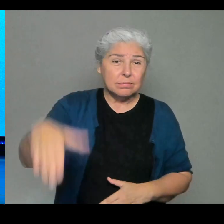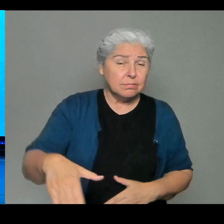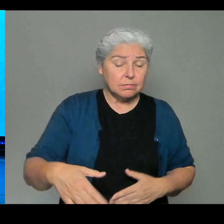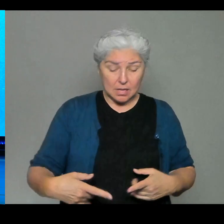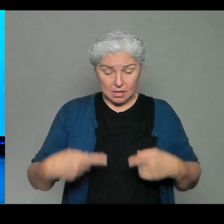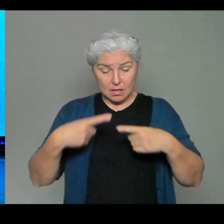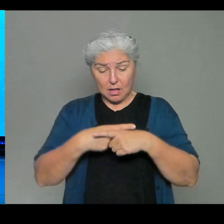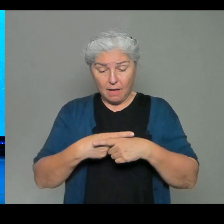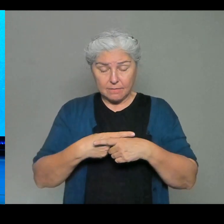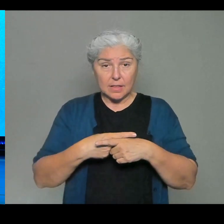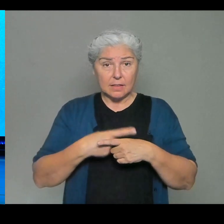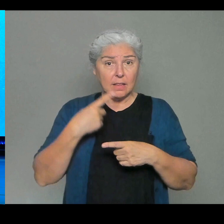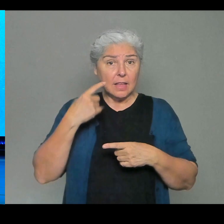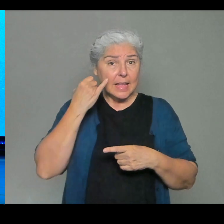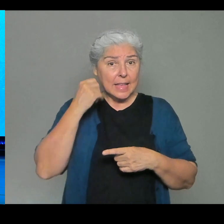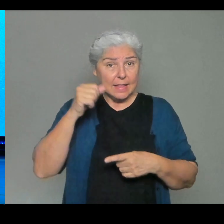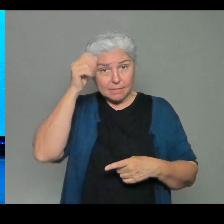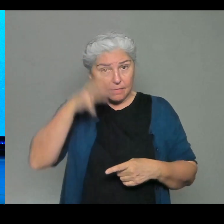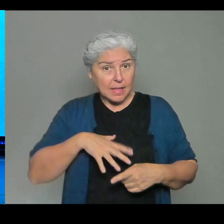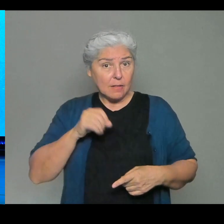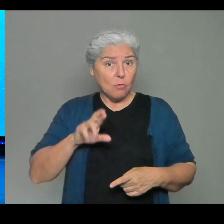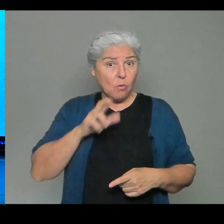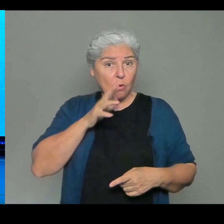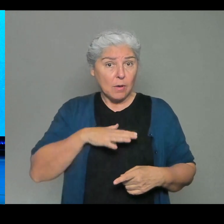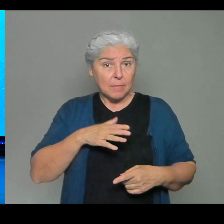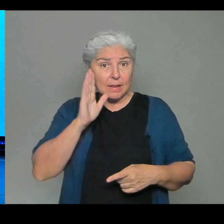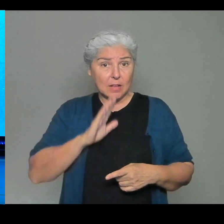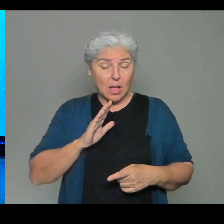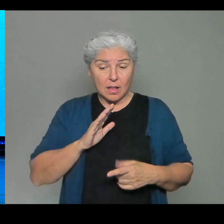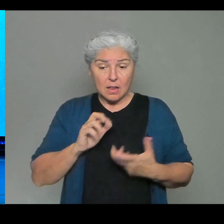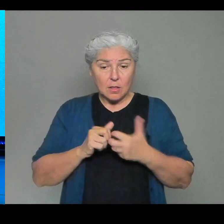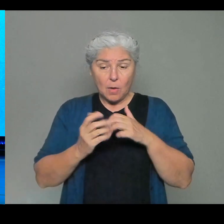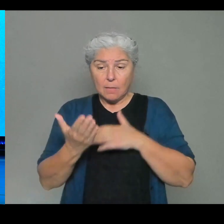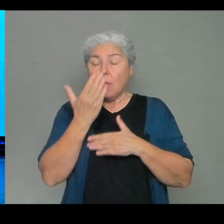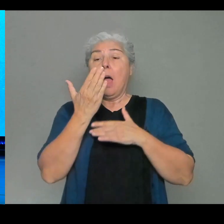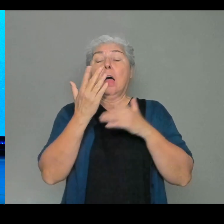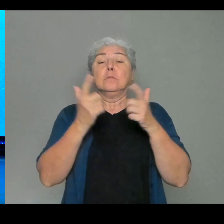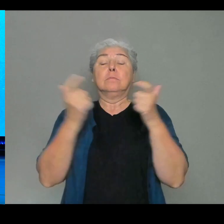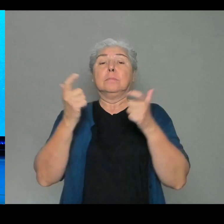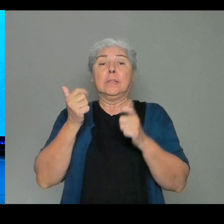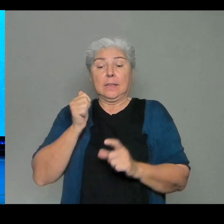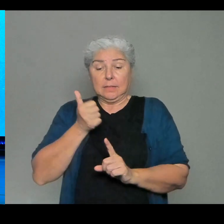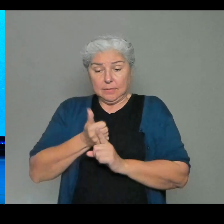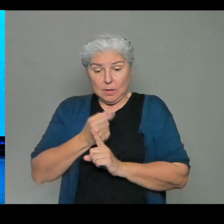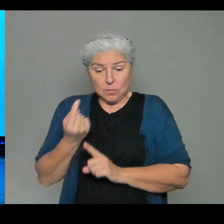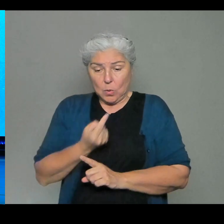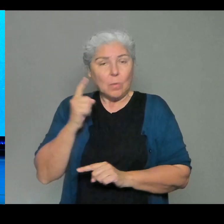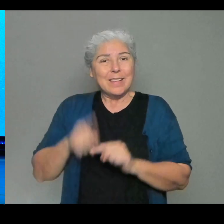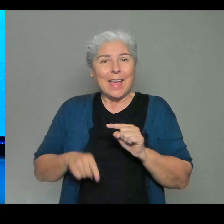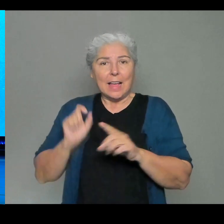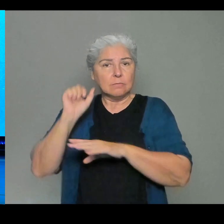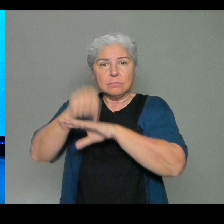And the problem, the conflict for the man of God or the woman of God is always way too big for them to accomplish.